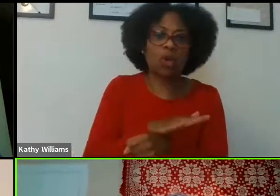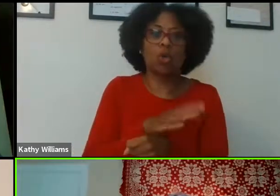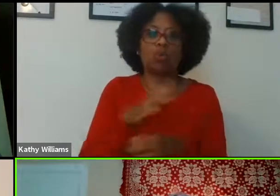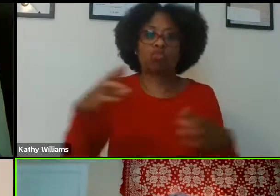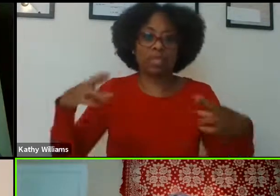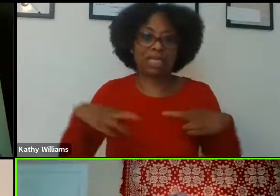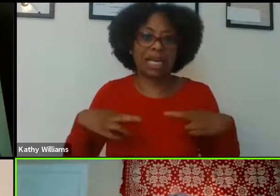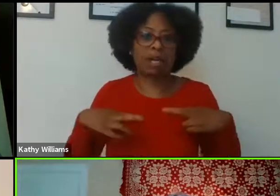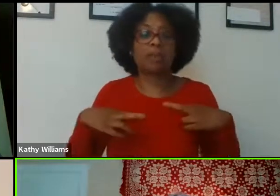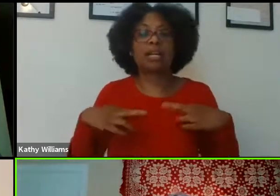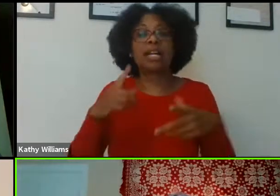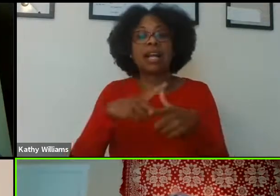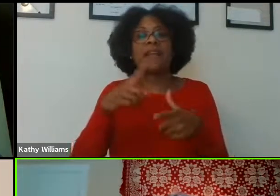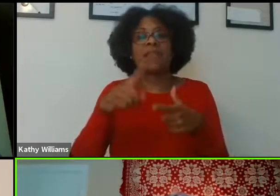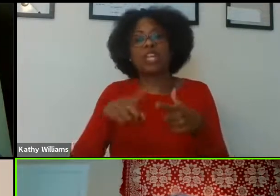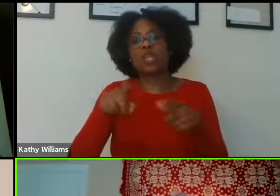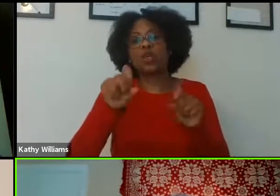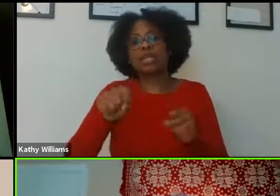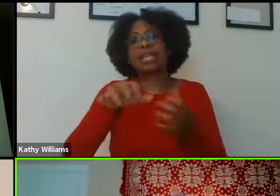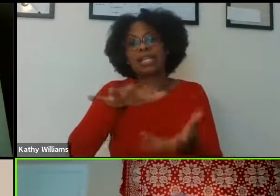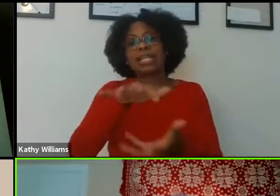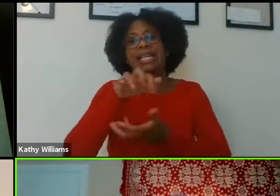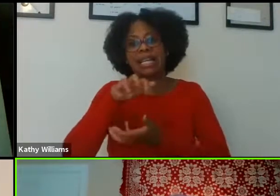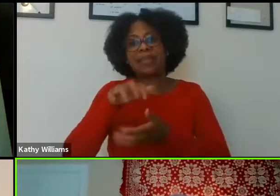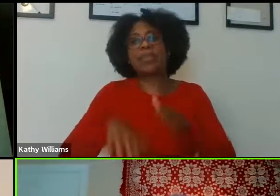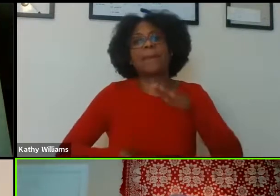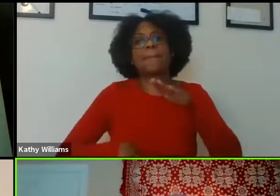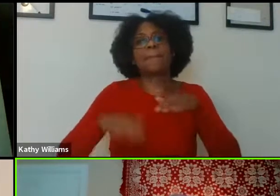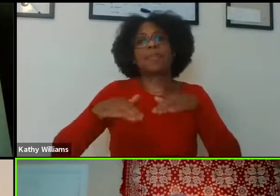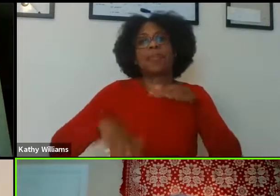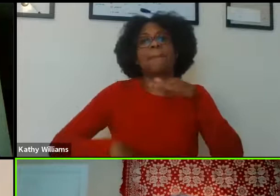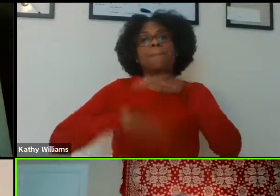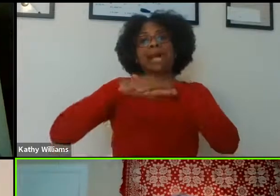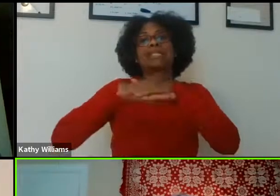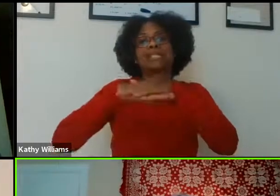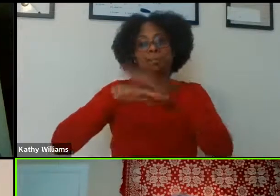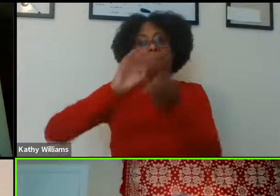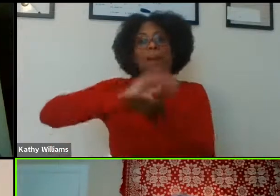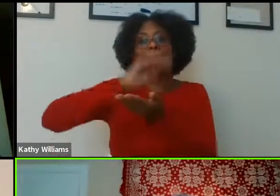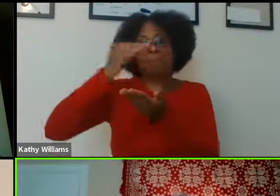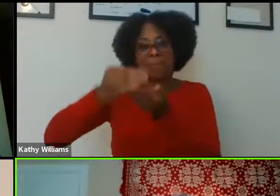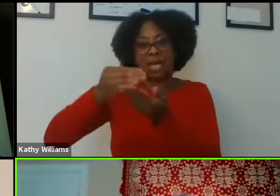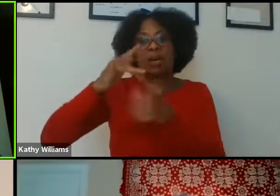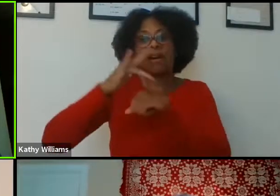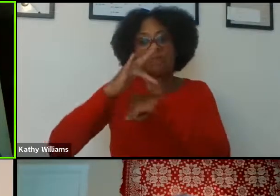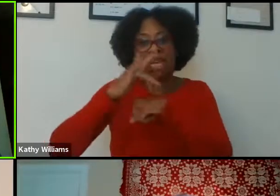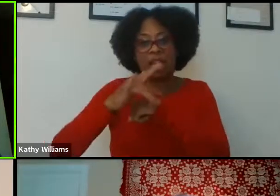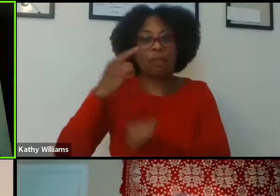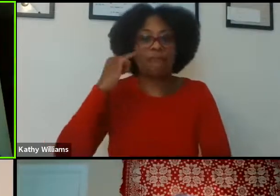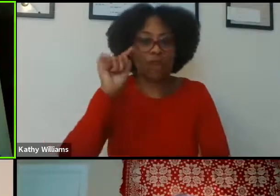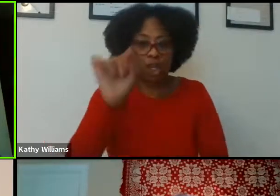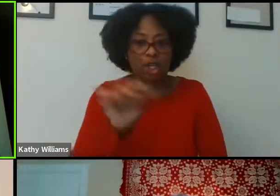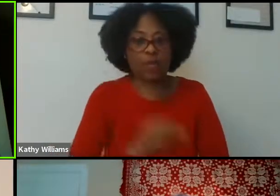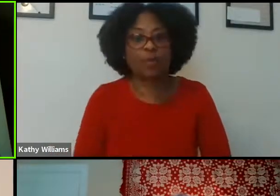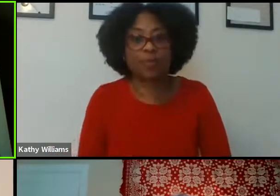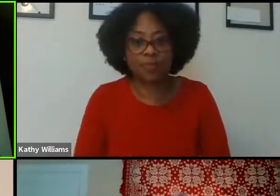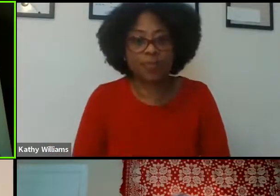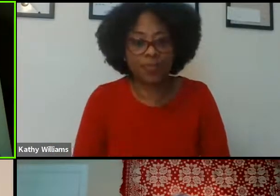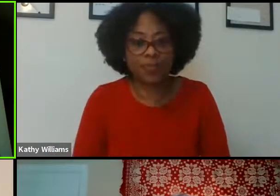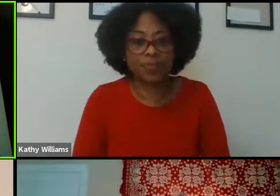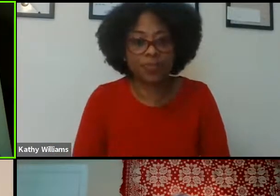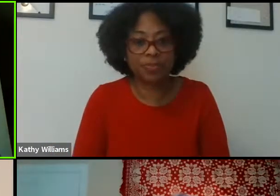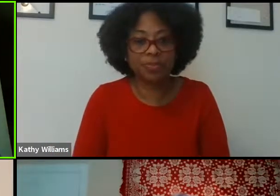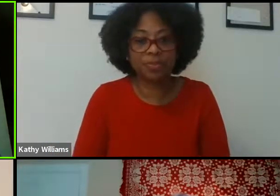that you can be assured of obtaining the maximum amount that is available to you. Okay.